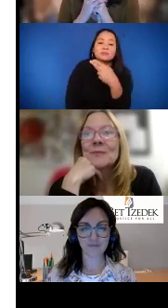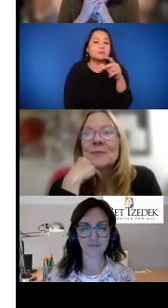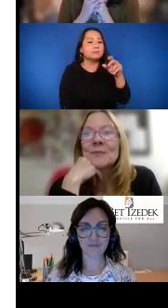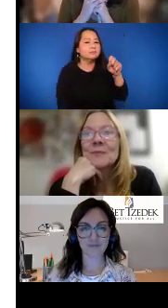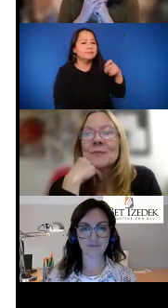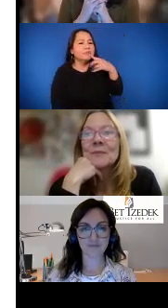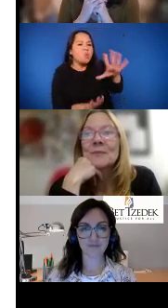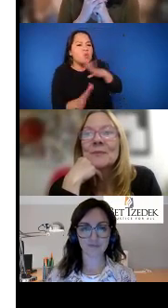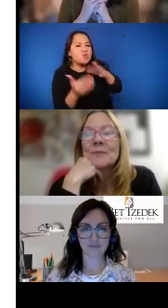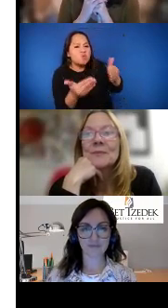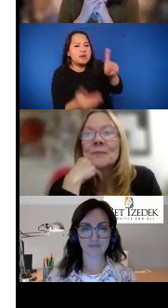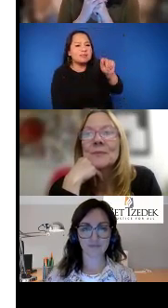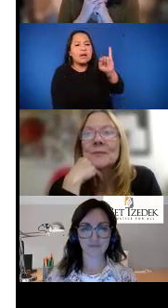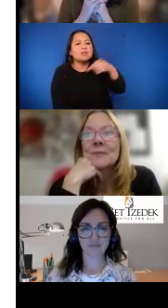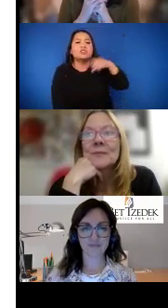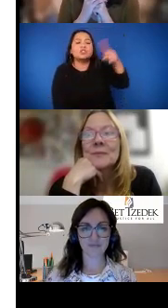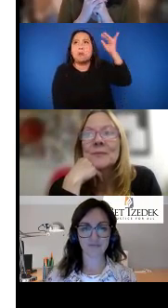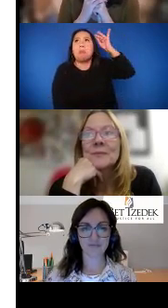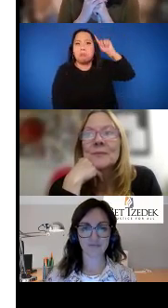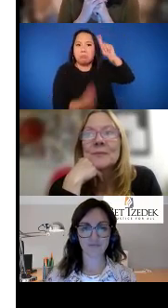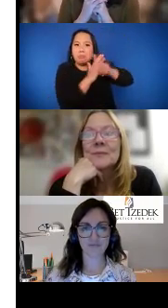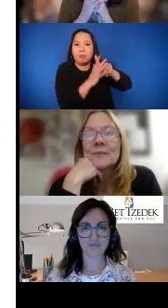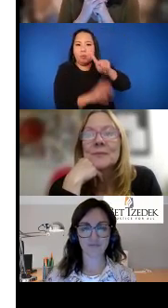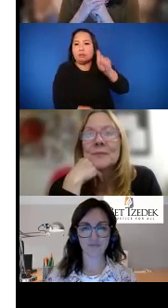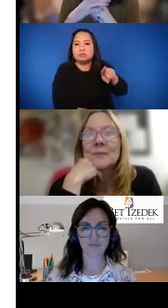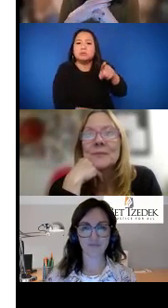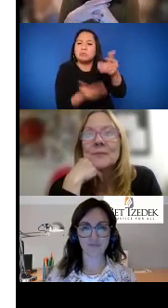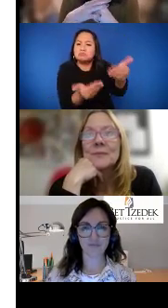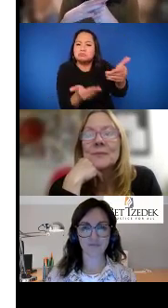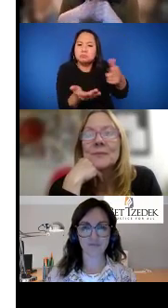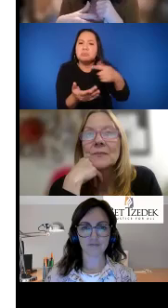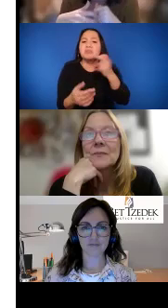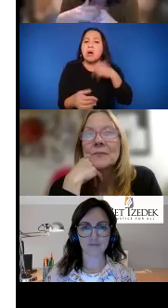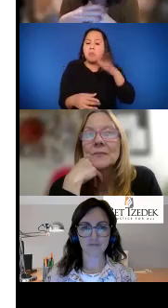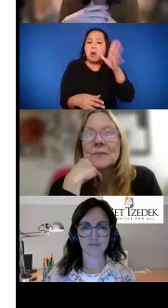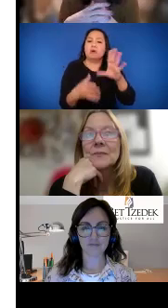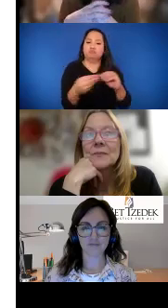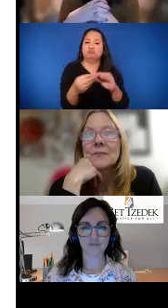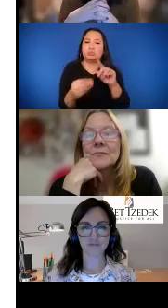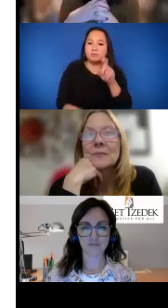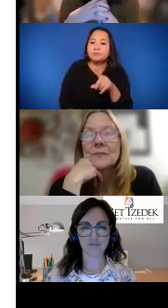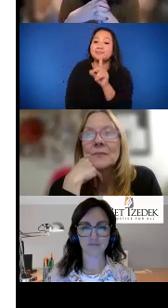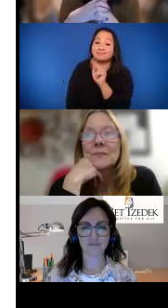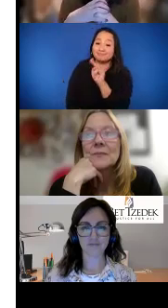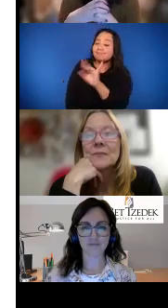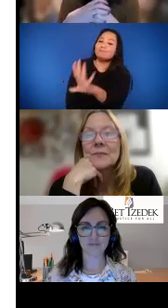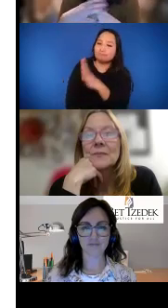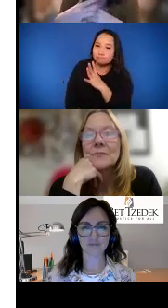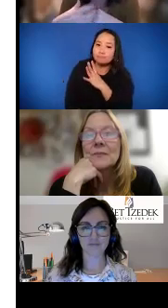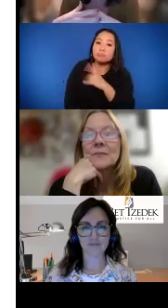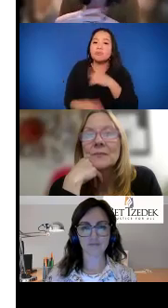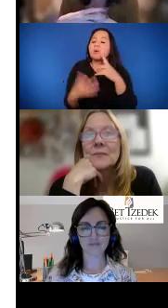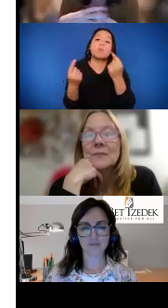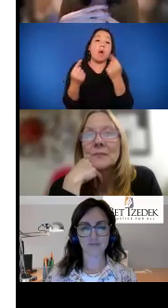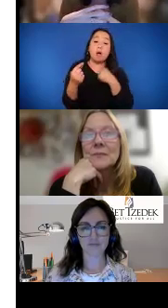Yeah, I was just gonna say this presentation didn't go into detail on reporting fraud, but you always want